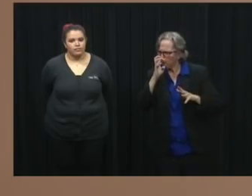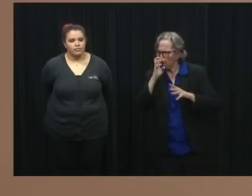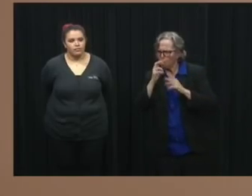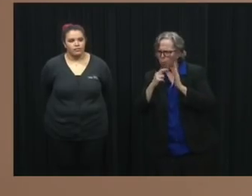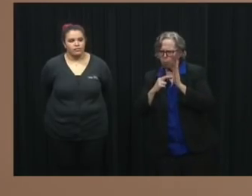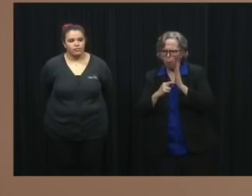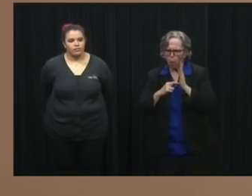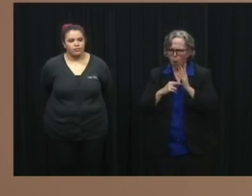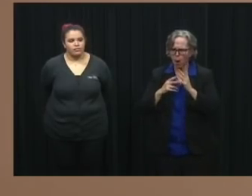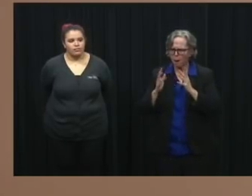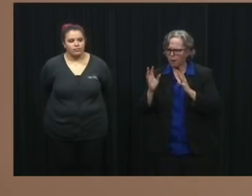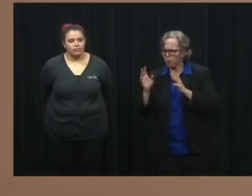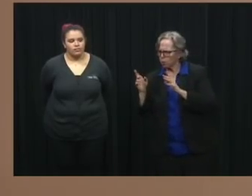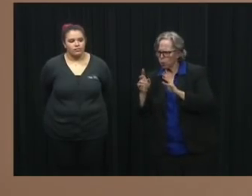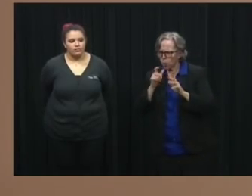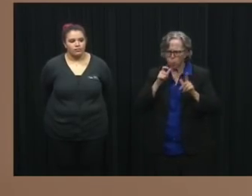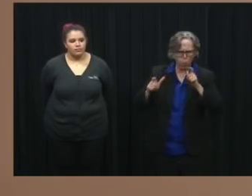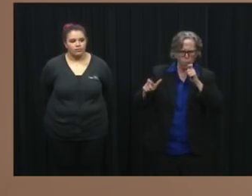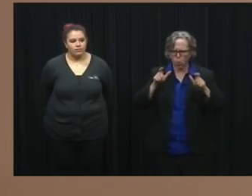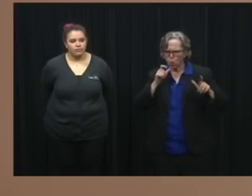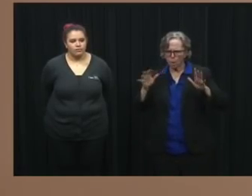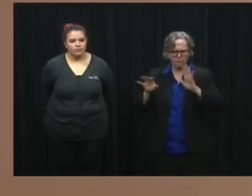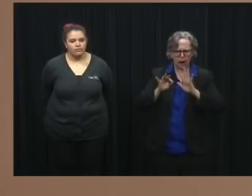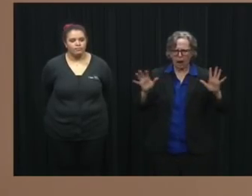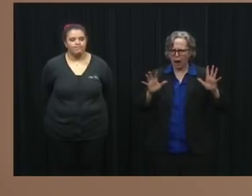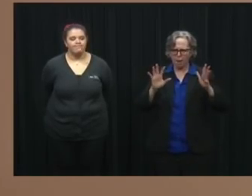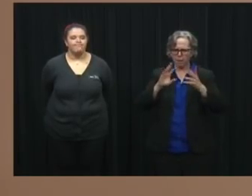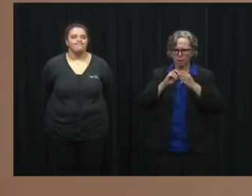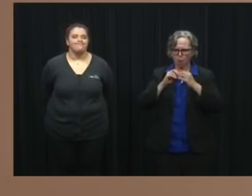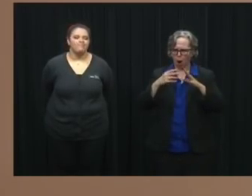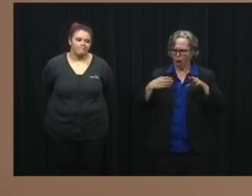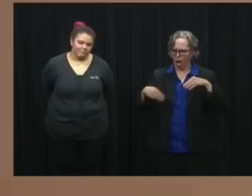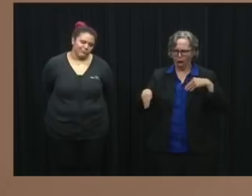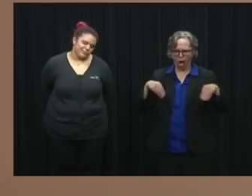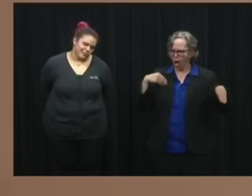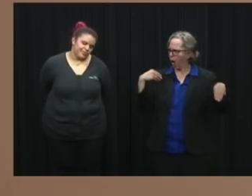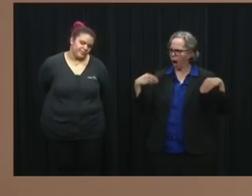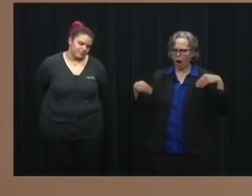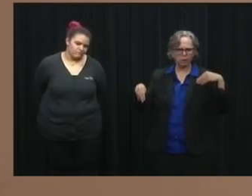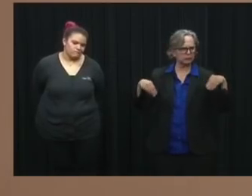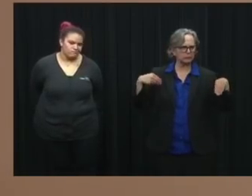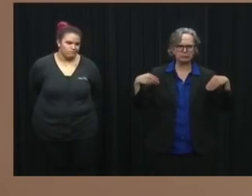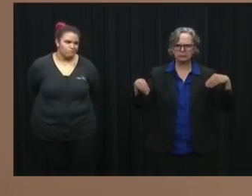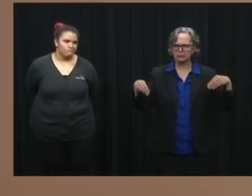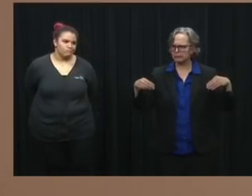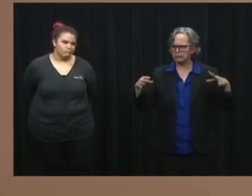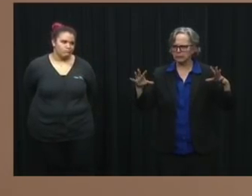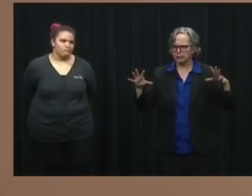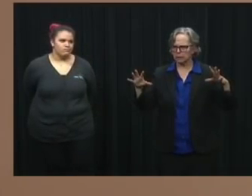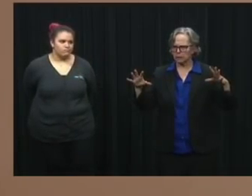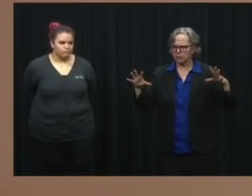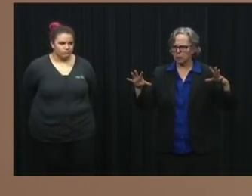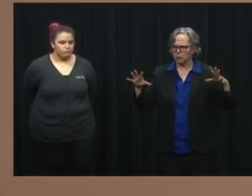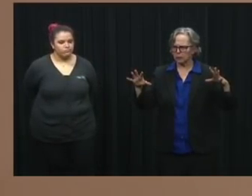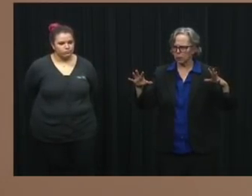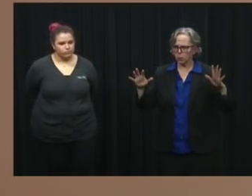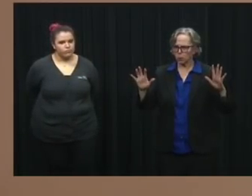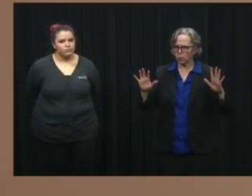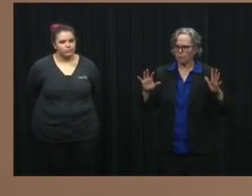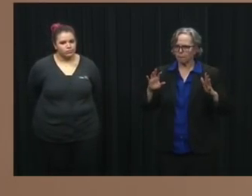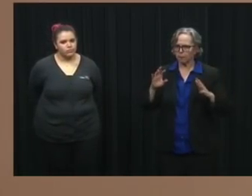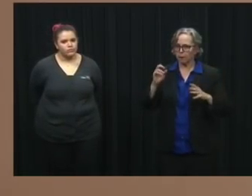know. And ultimately we'll know when we can go back, when we have widespread testing, first of all,